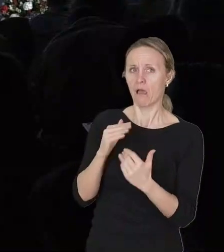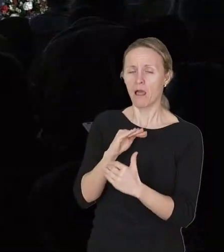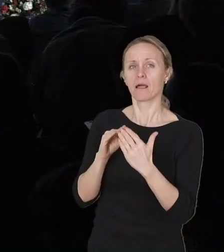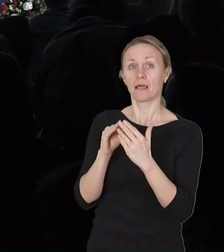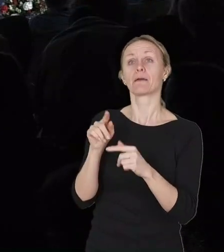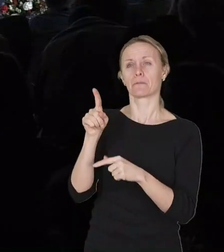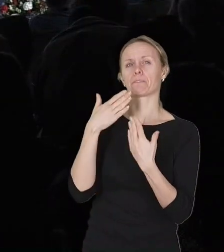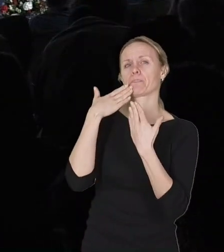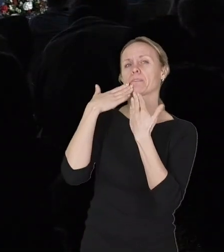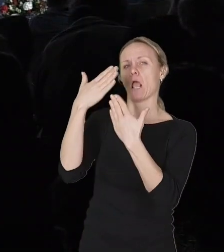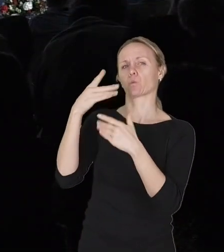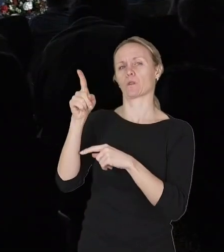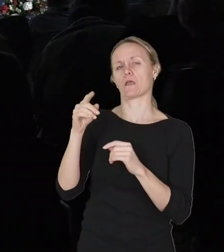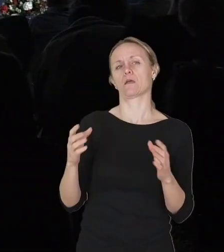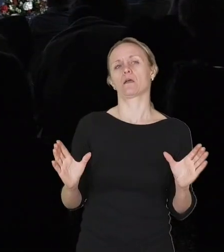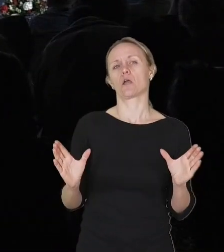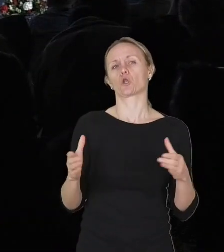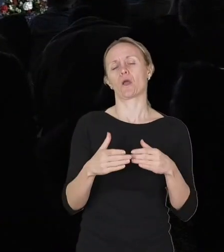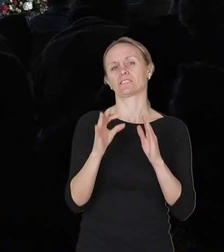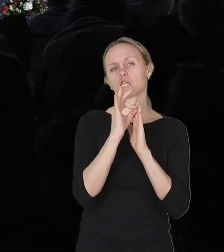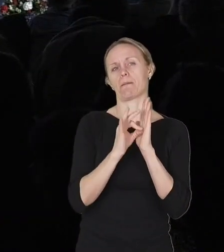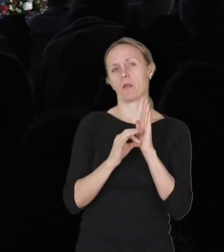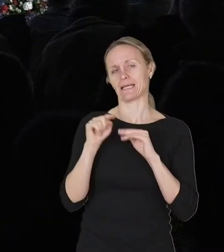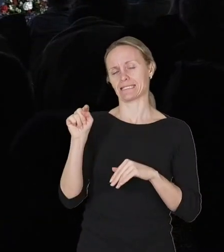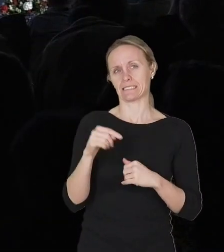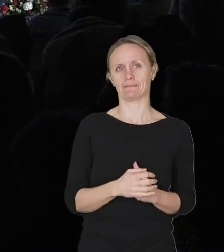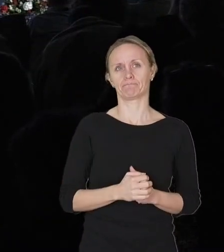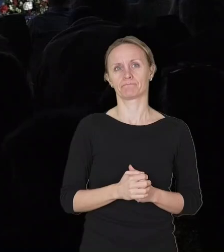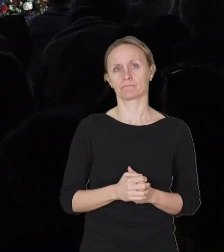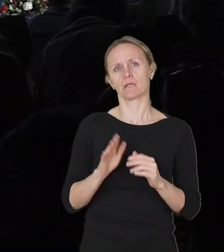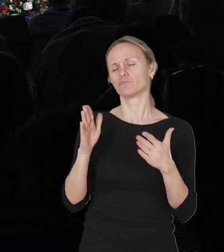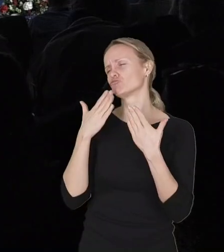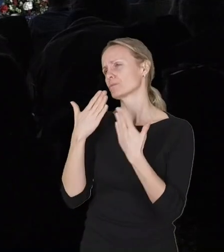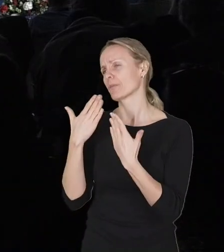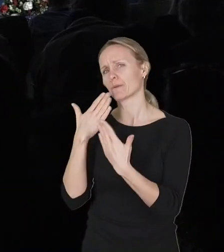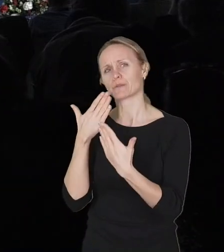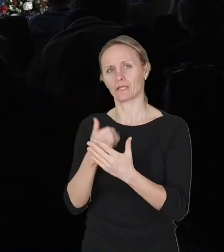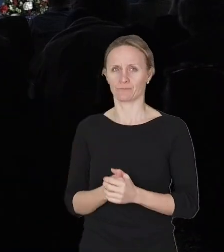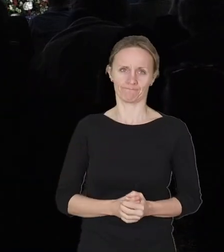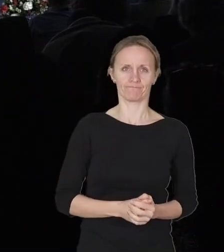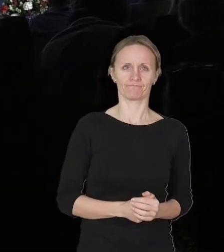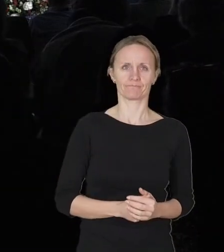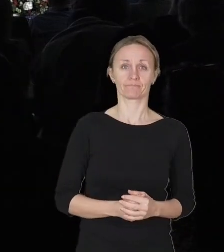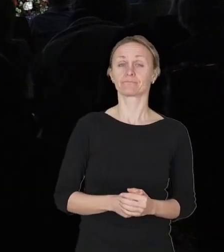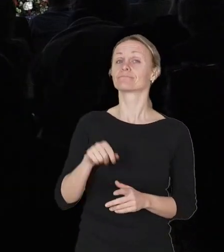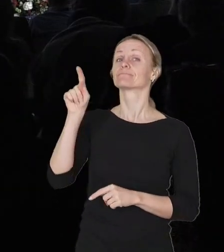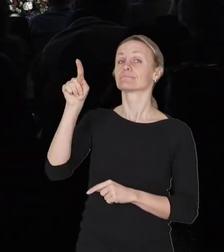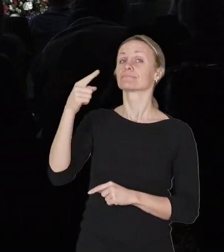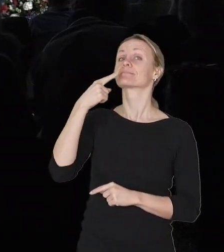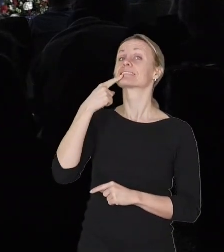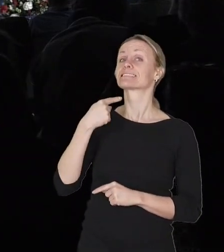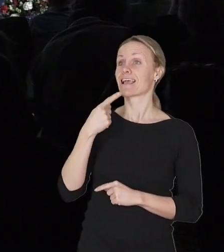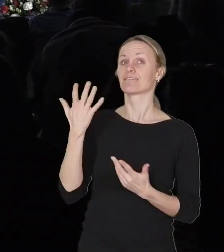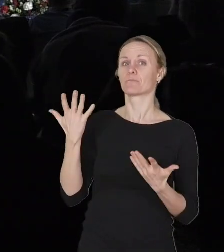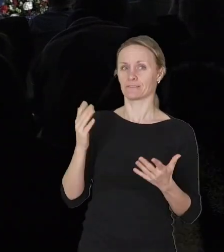mentioned the importance of the service market as a missing element in the single market. What other components,